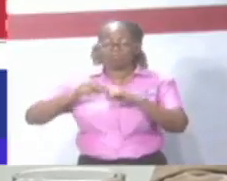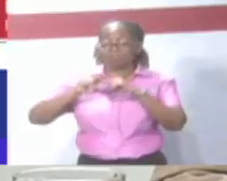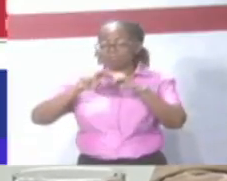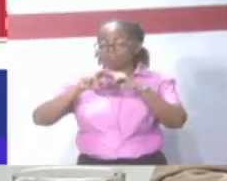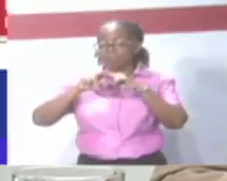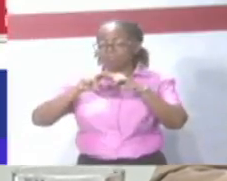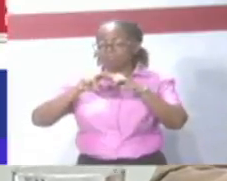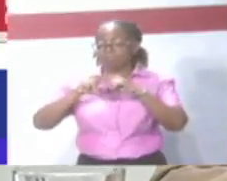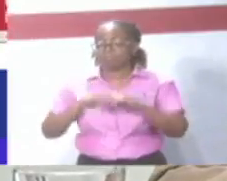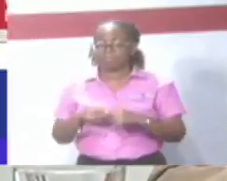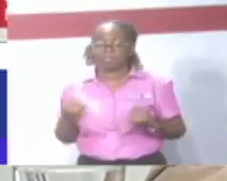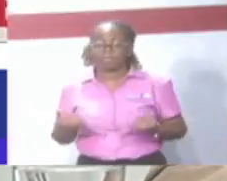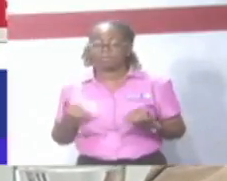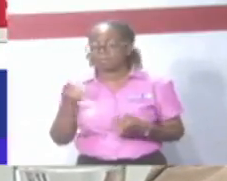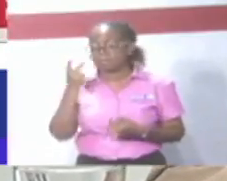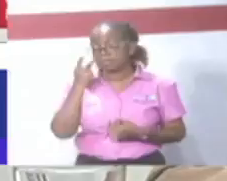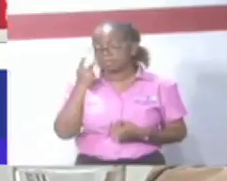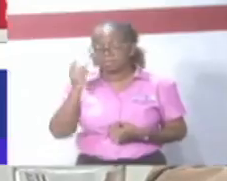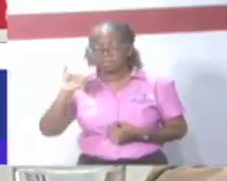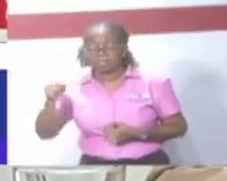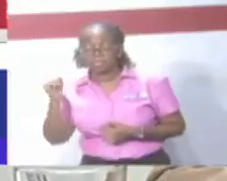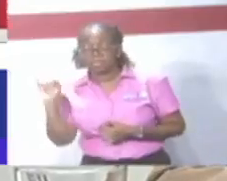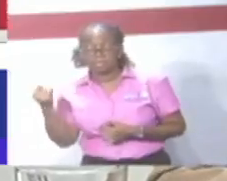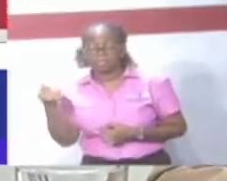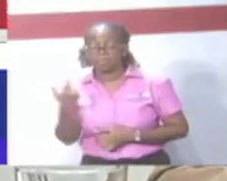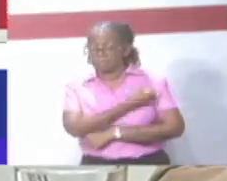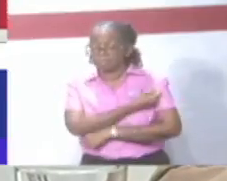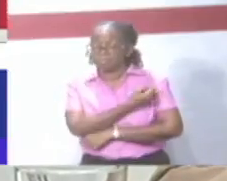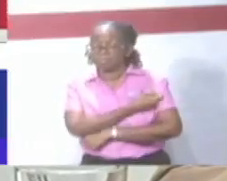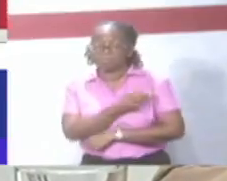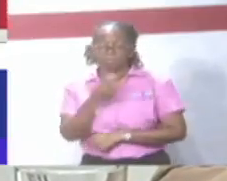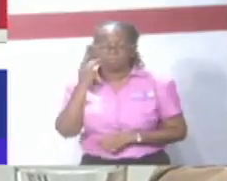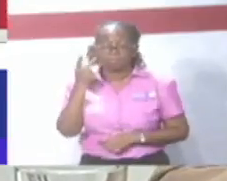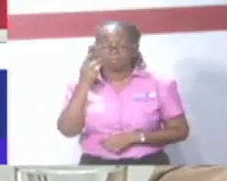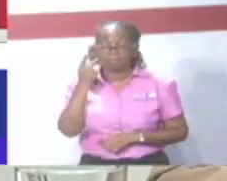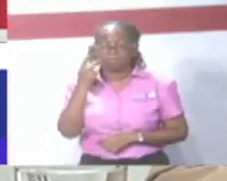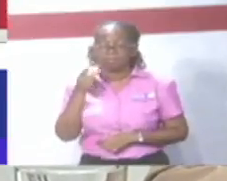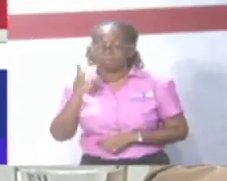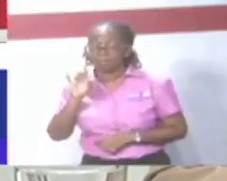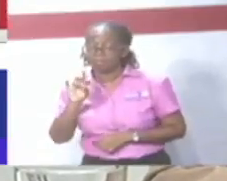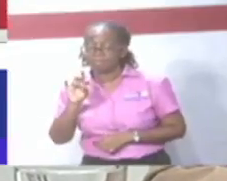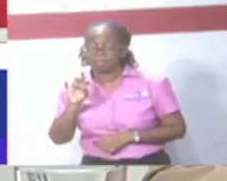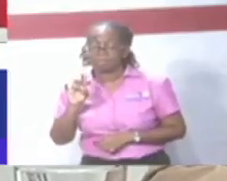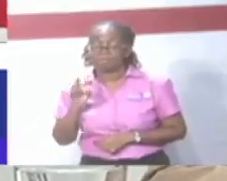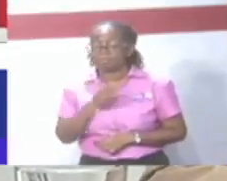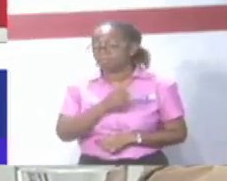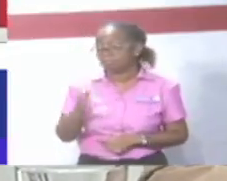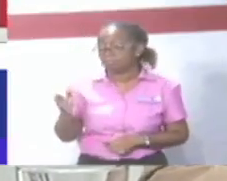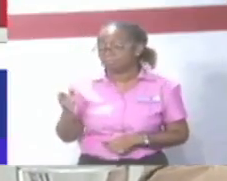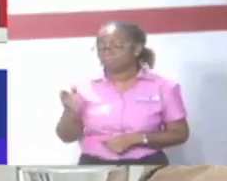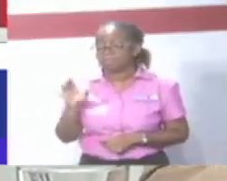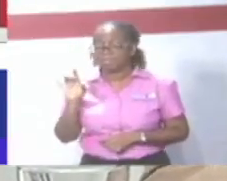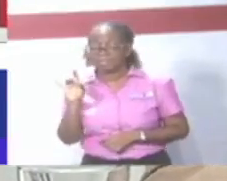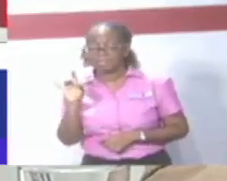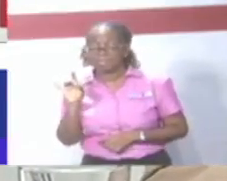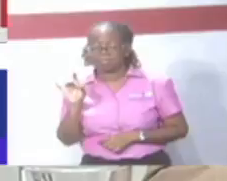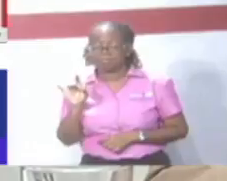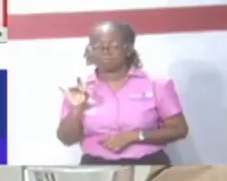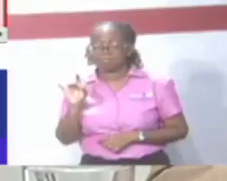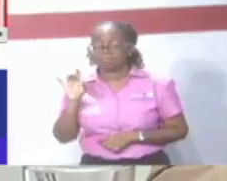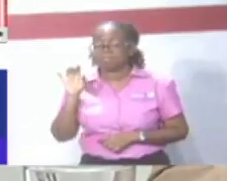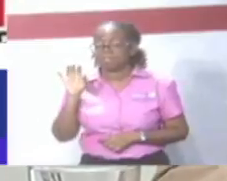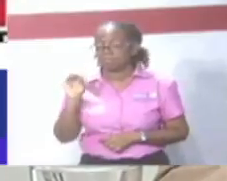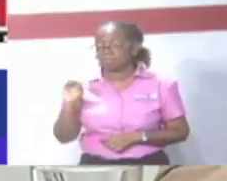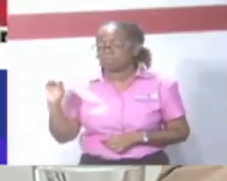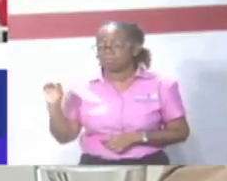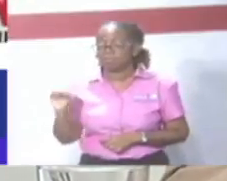We are now, for this week, for 2 days, averaging between 700 and 800. We have never seen these